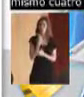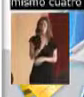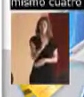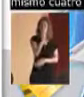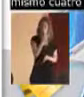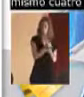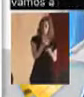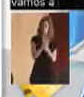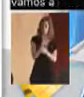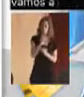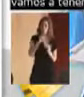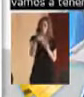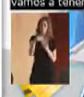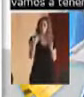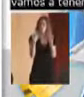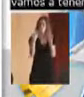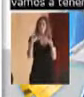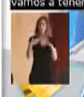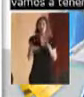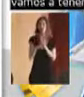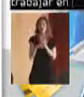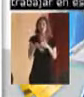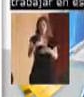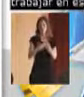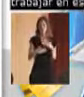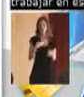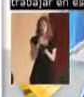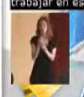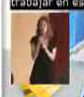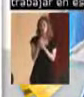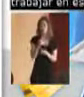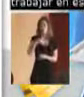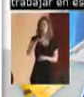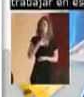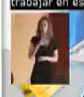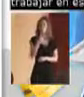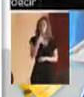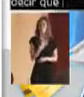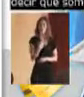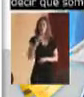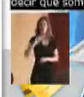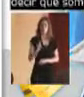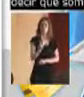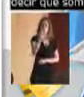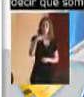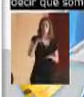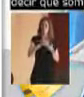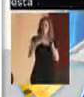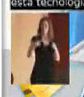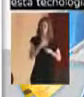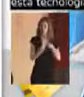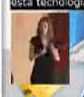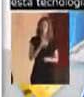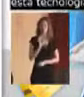we have prototype. In 1 week's time we will have 10, and we will start working down this line. So we cannot say that